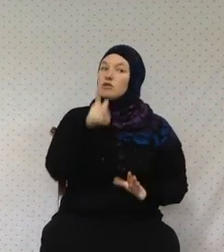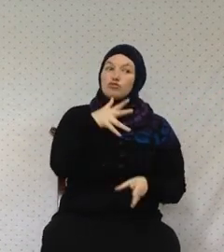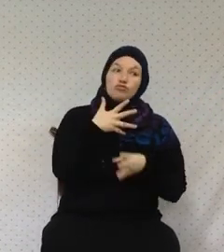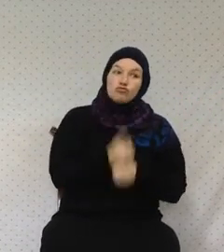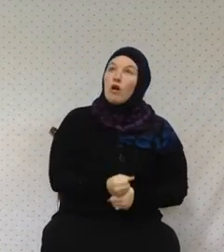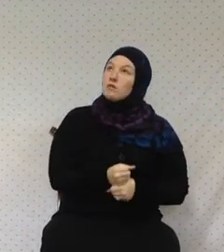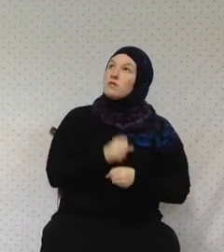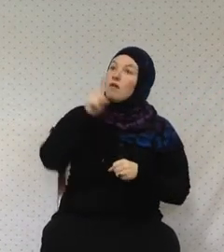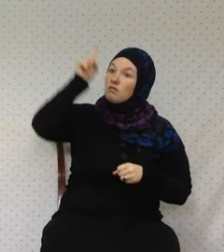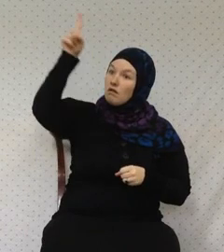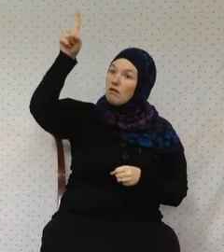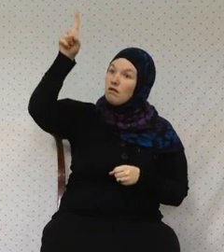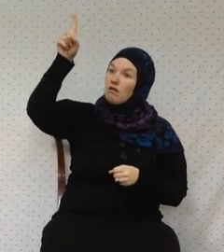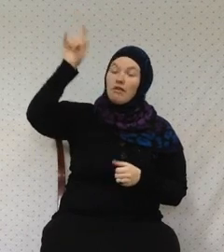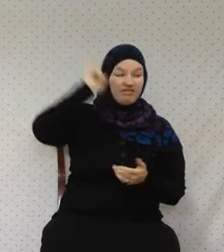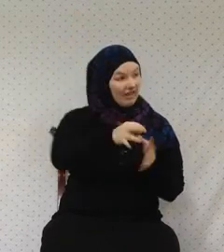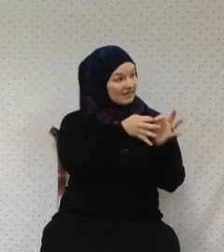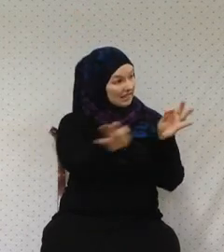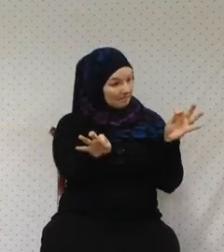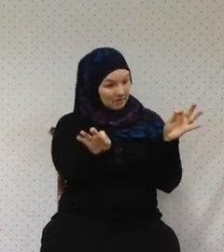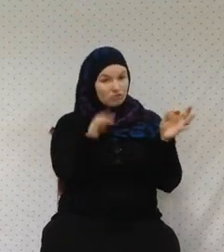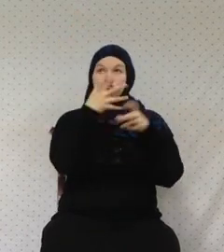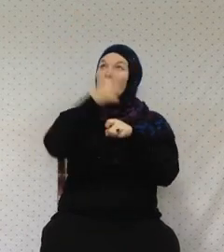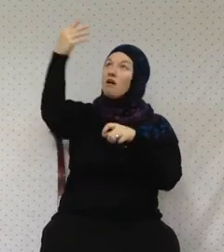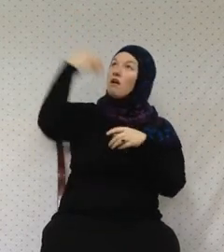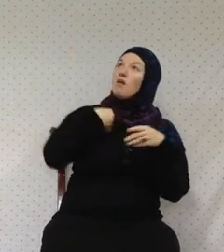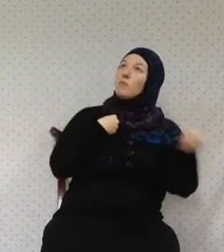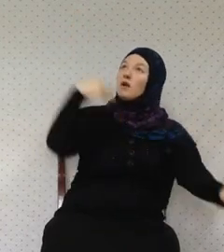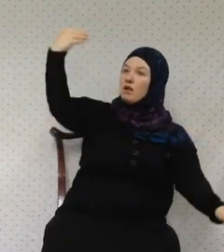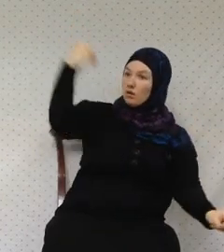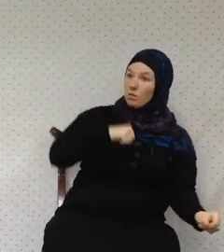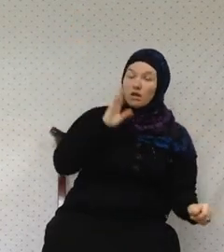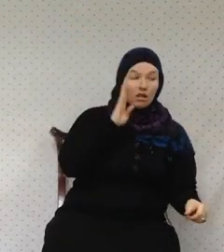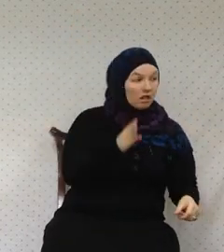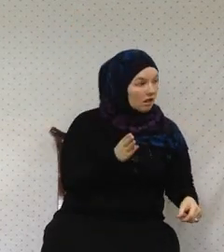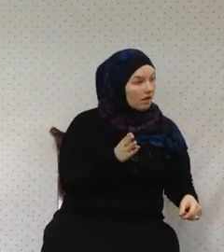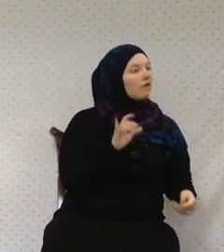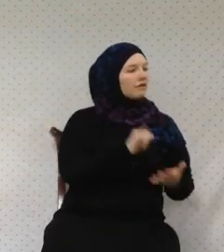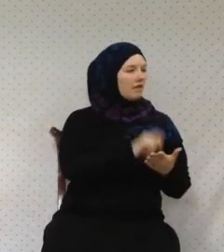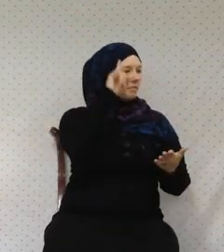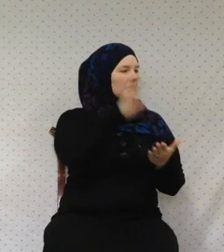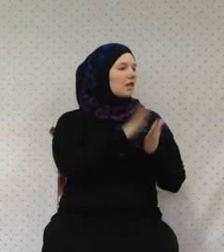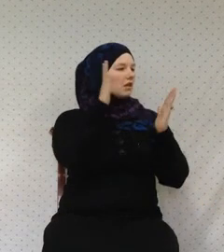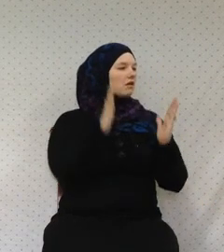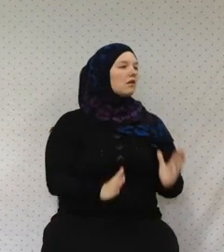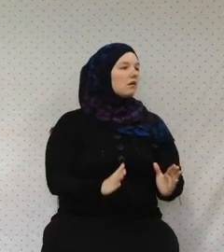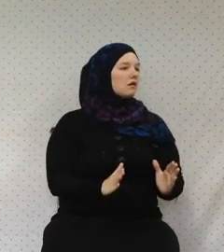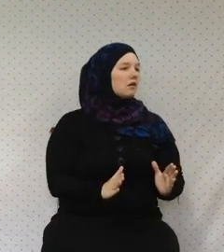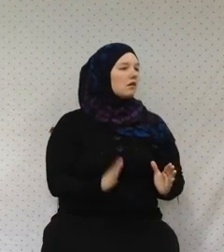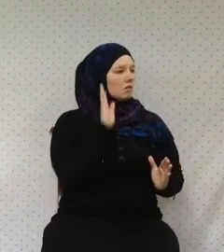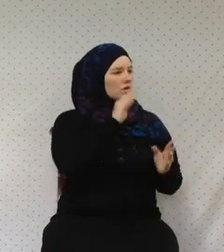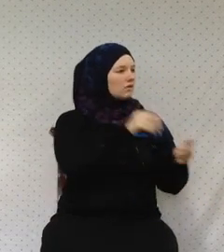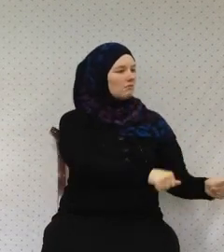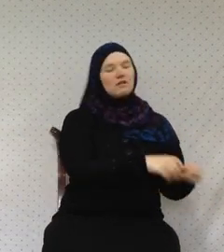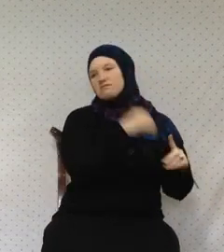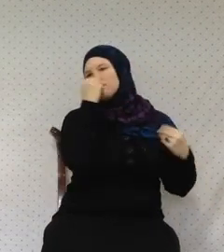trusts that statement, that position, then that believer is going to spend and he